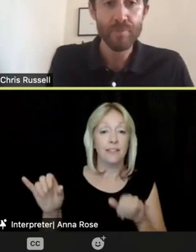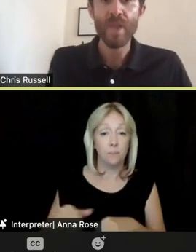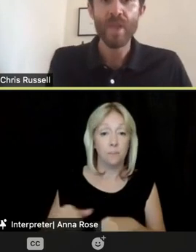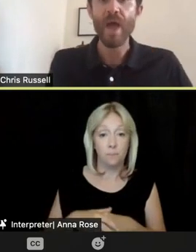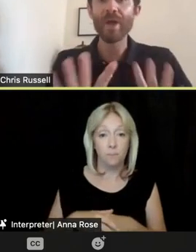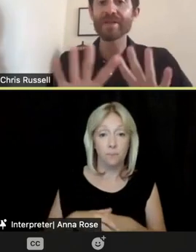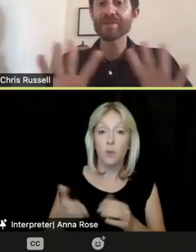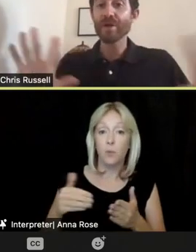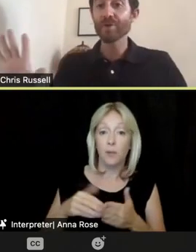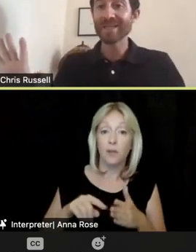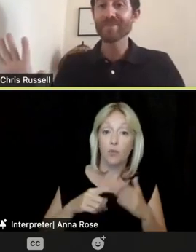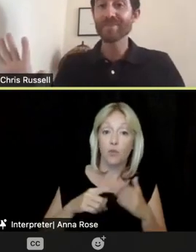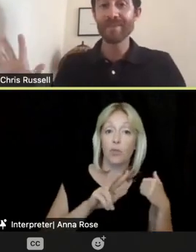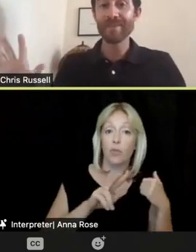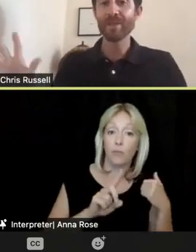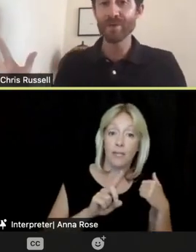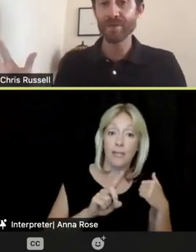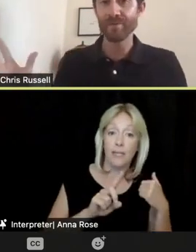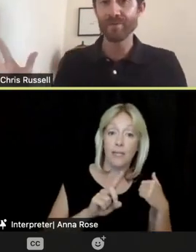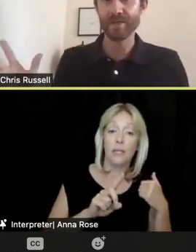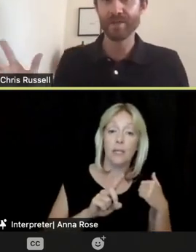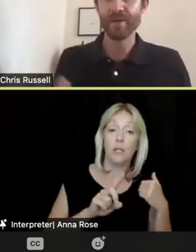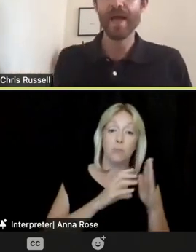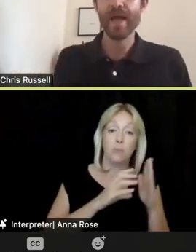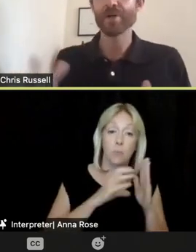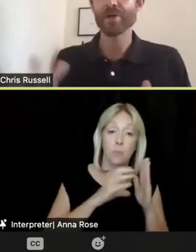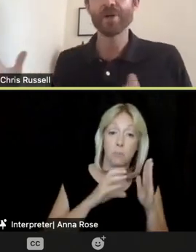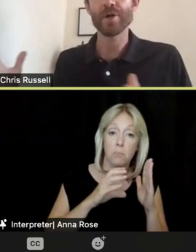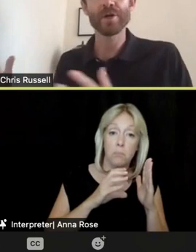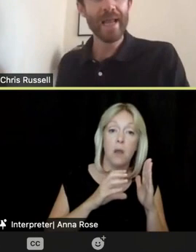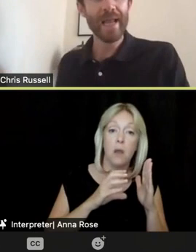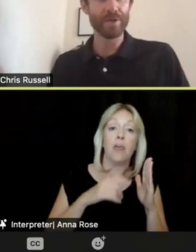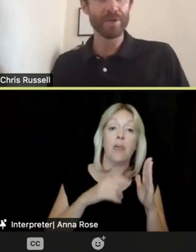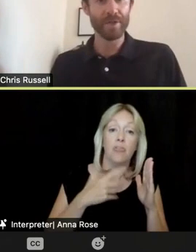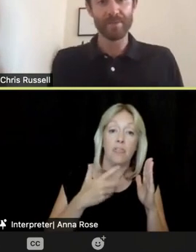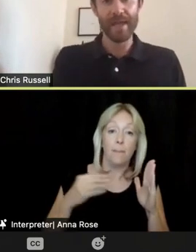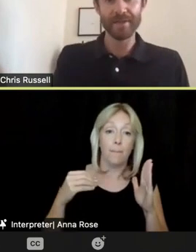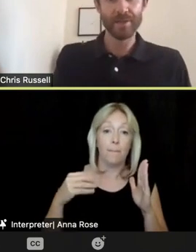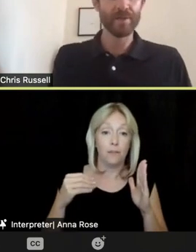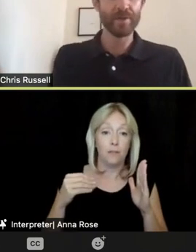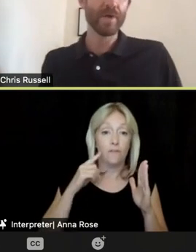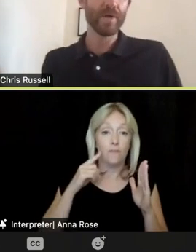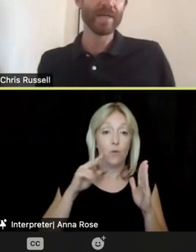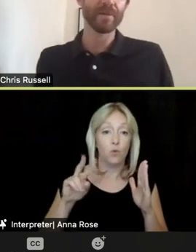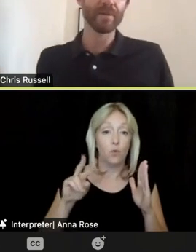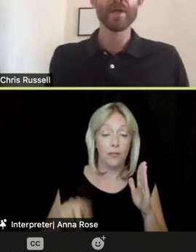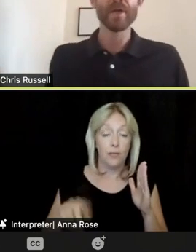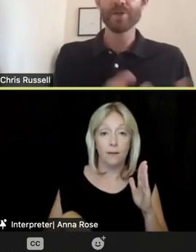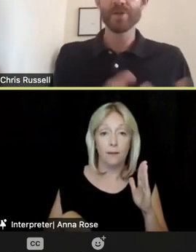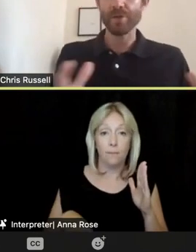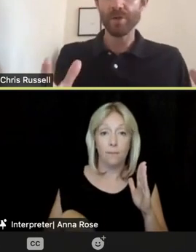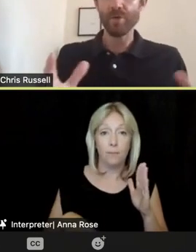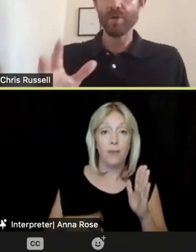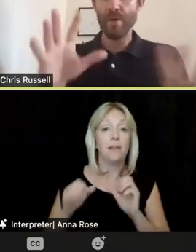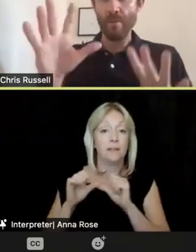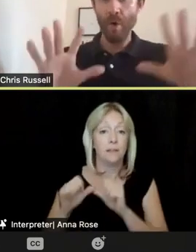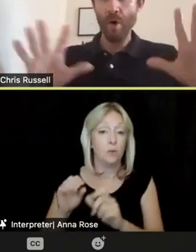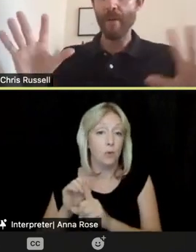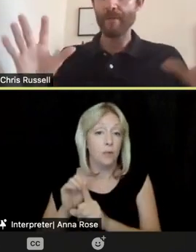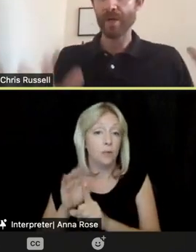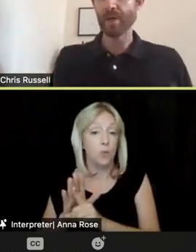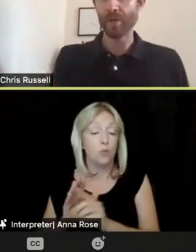symbols, and we can start to expand the use of this as her language expands too, expressively,